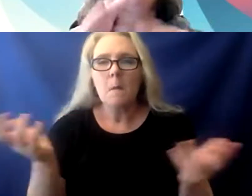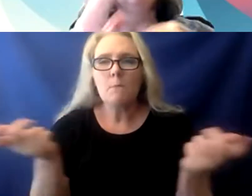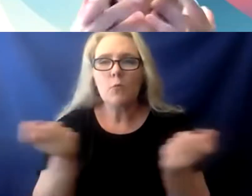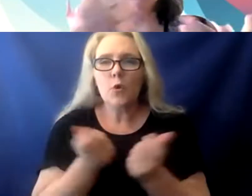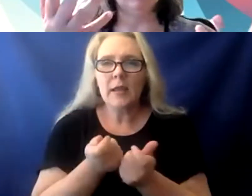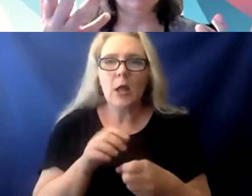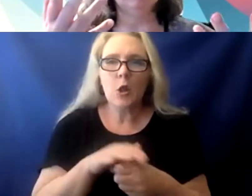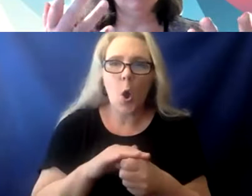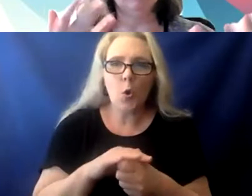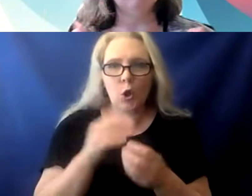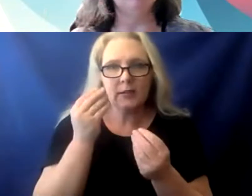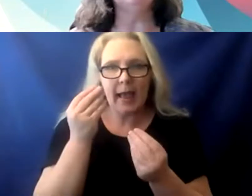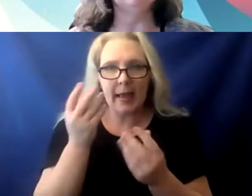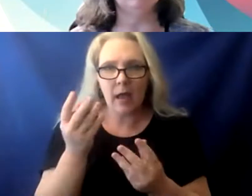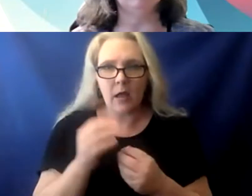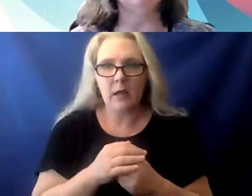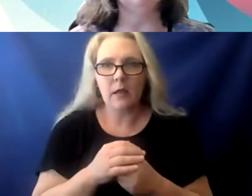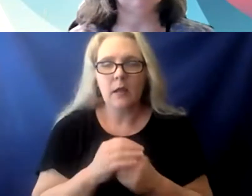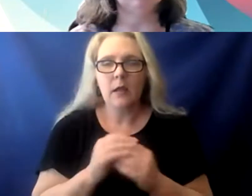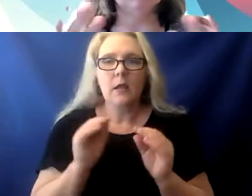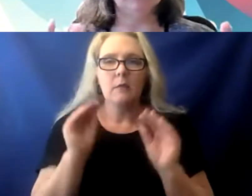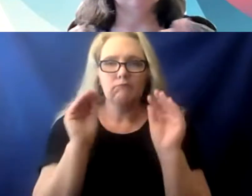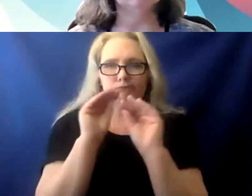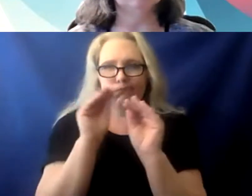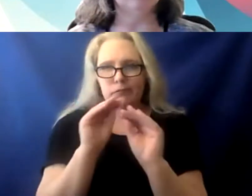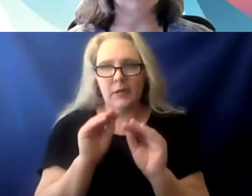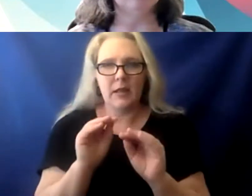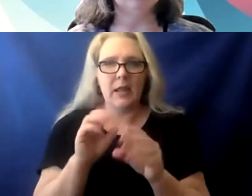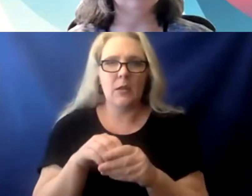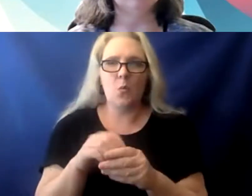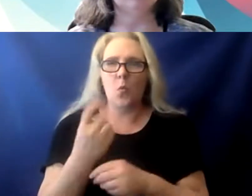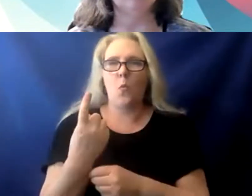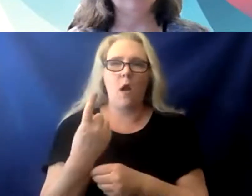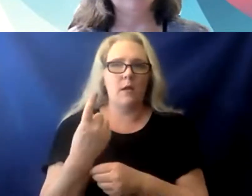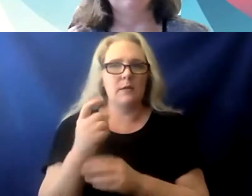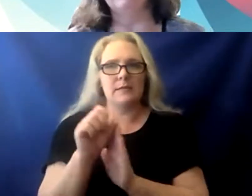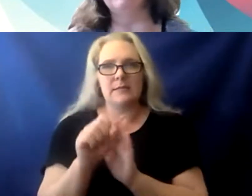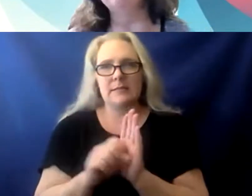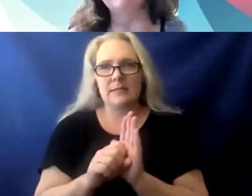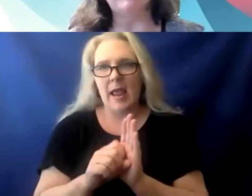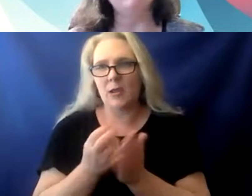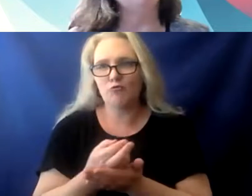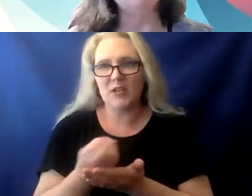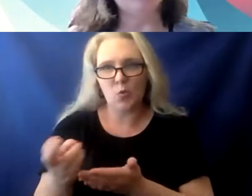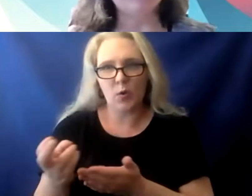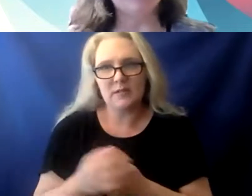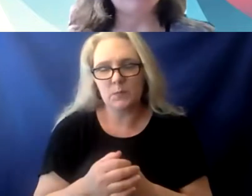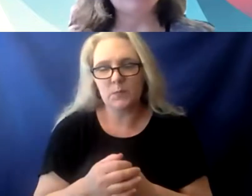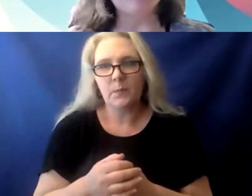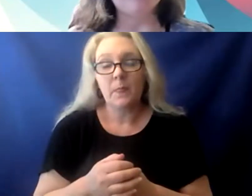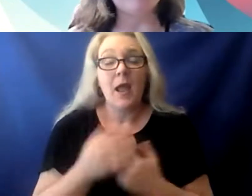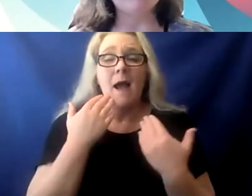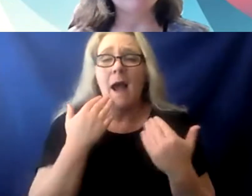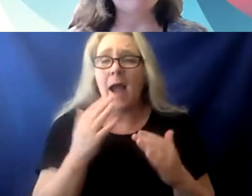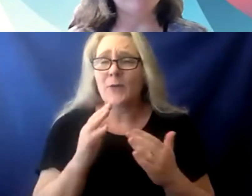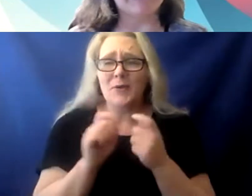data and put it together in a single statewide resource. So I don't know exactly how and